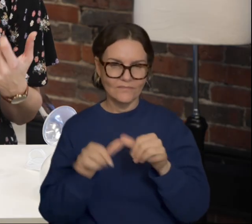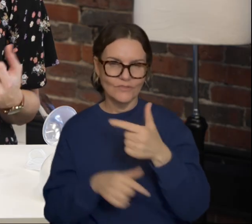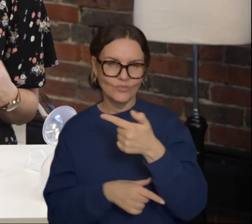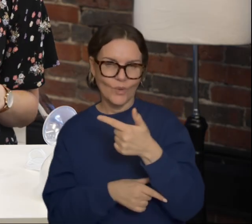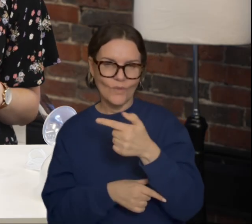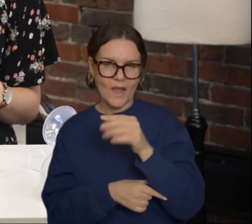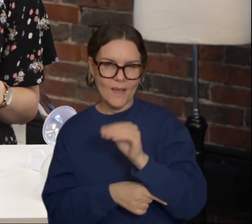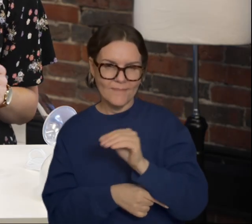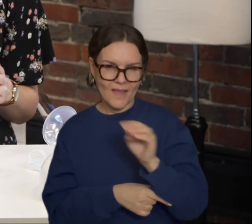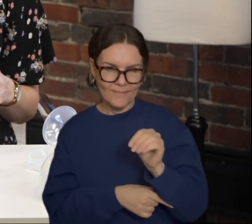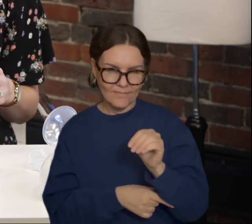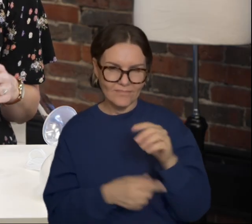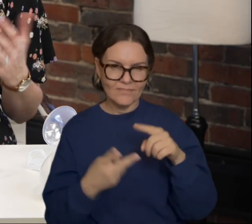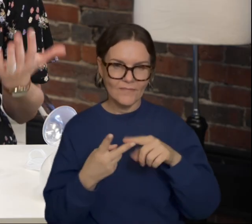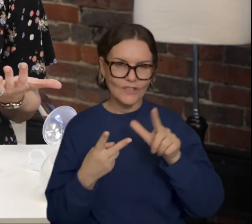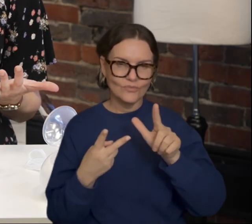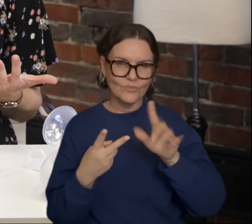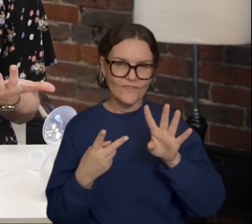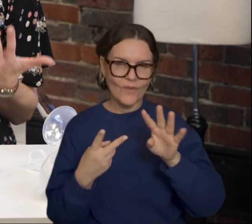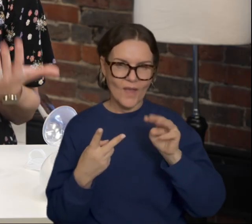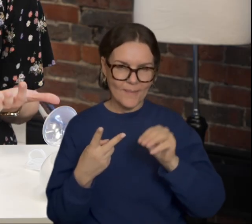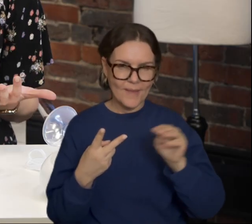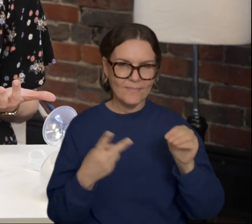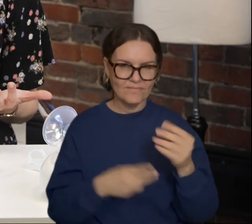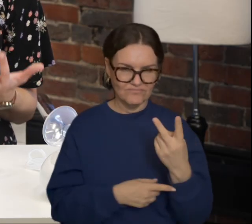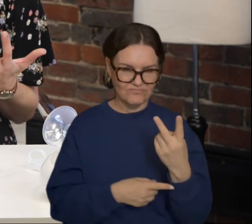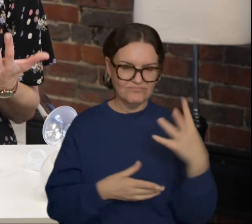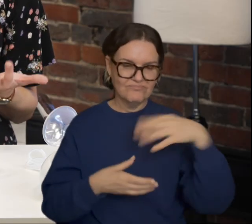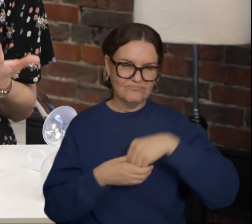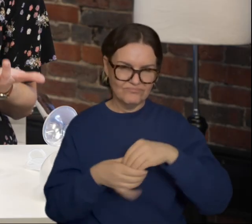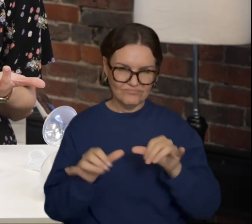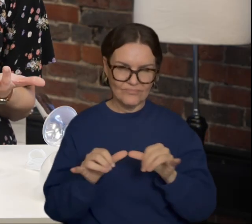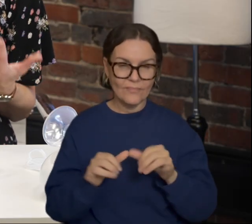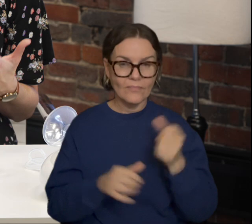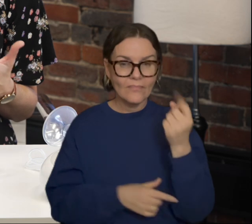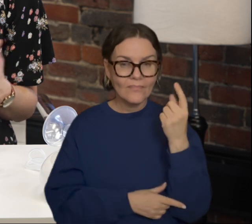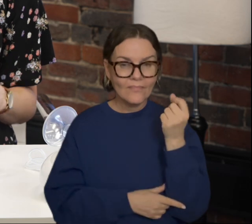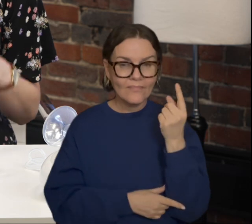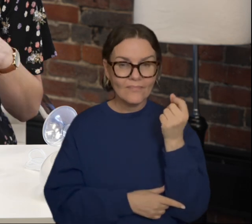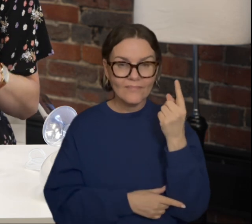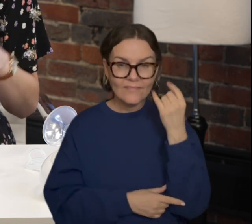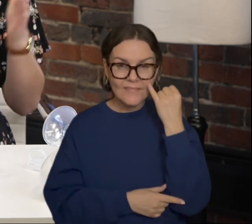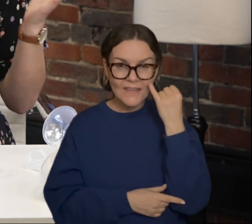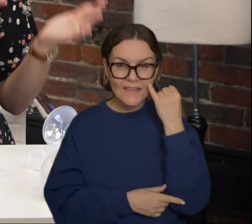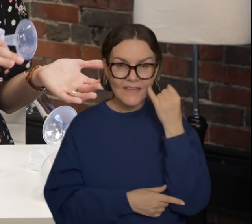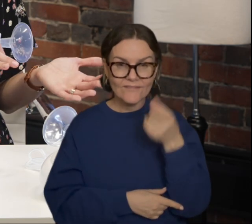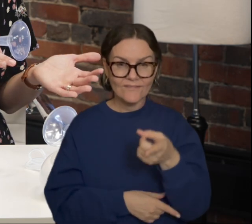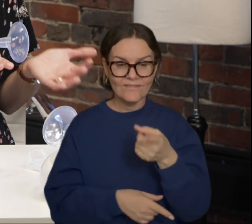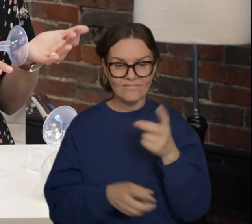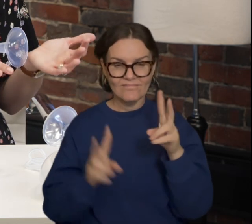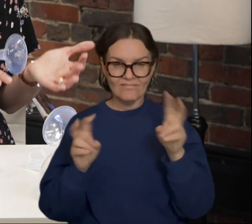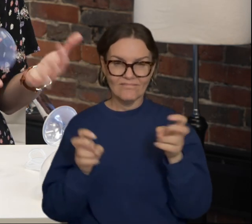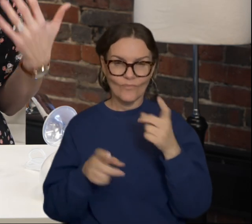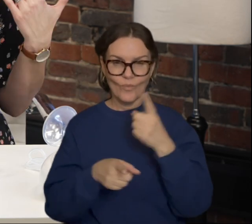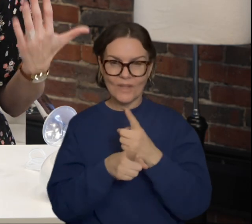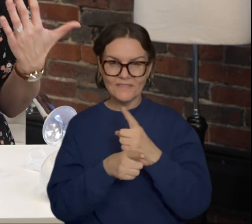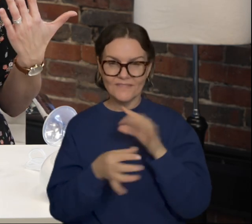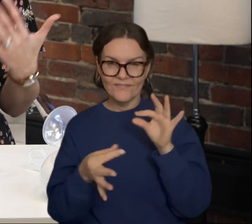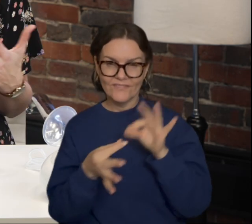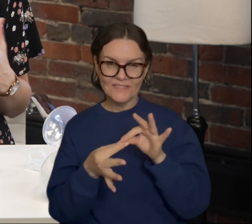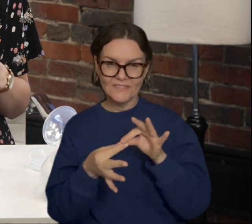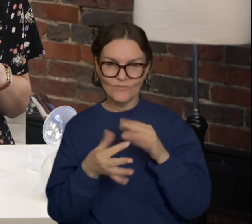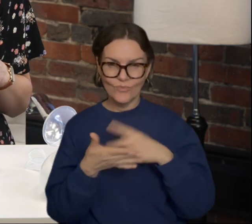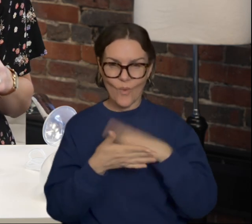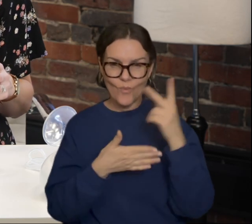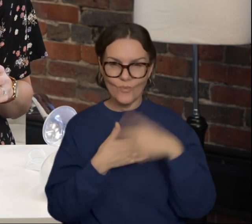set and a 24mm set. And again, Cimilre offers the two sizes in the kit and a get the right fit guarantee where they'll send you